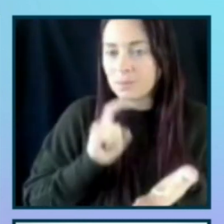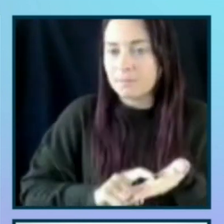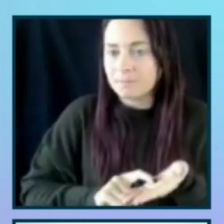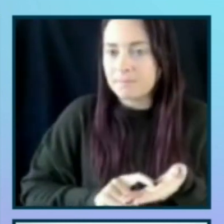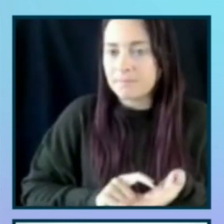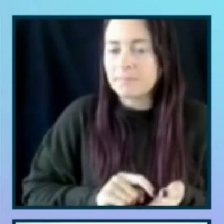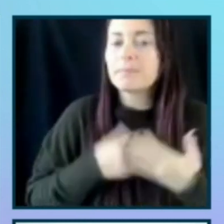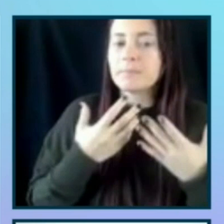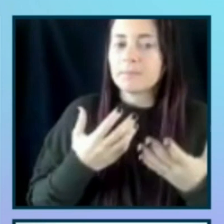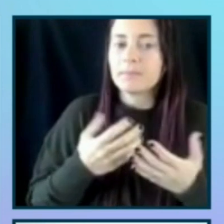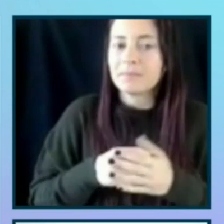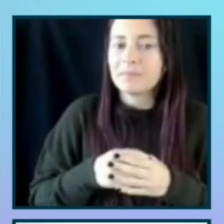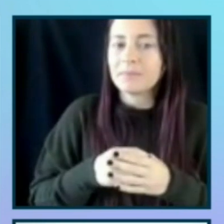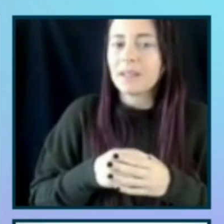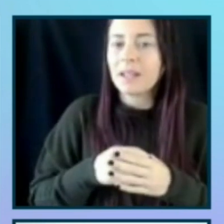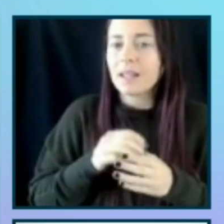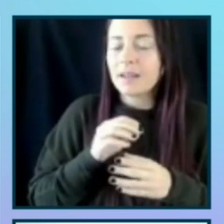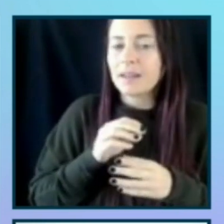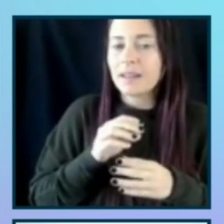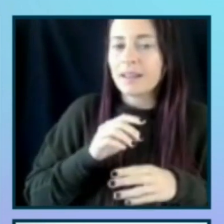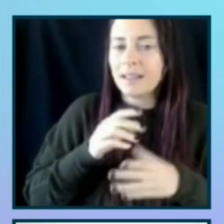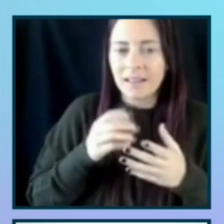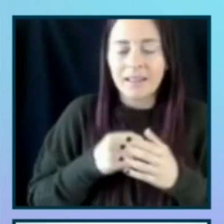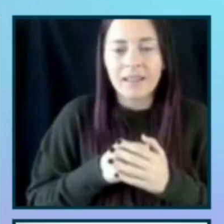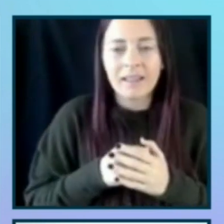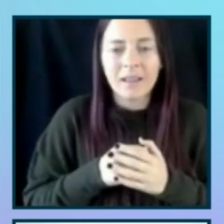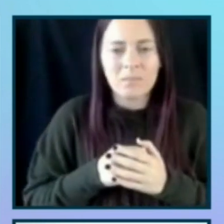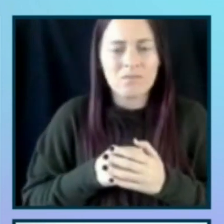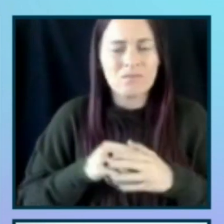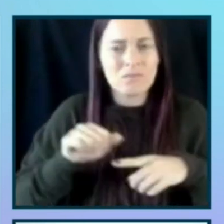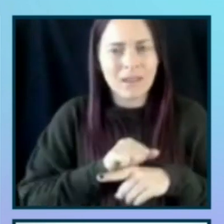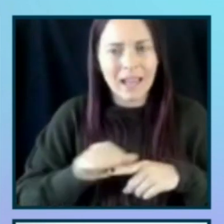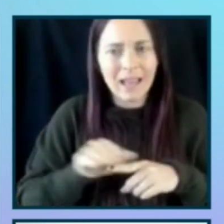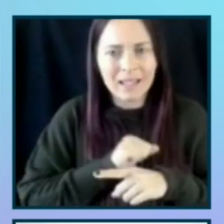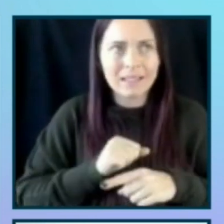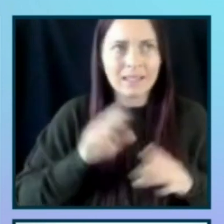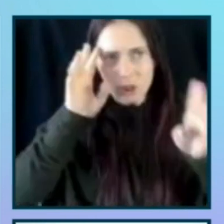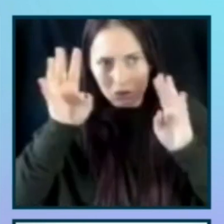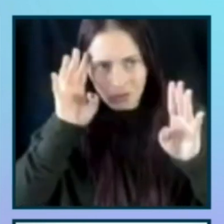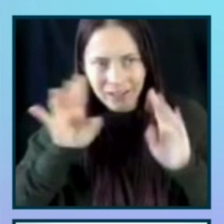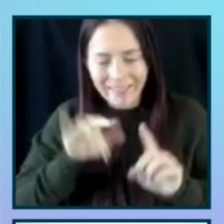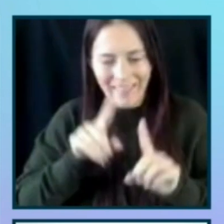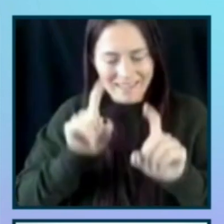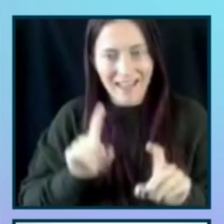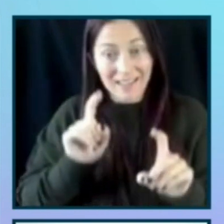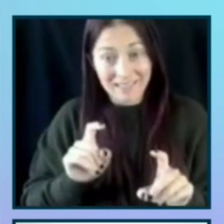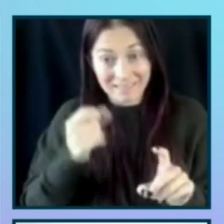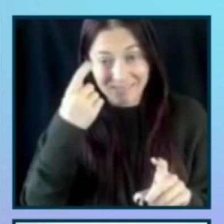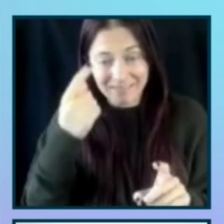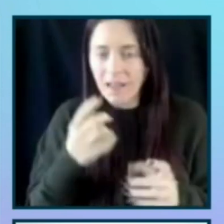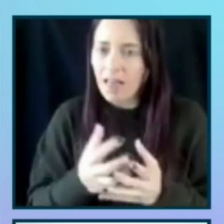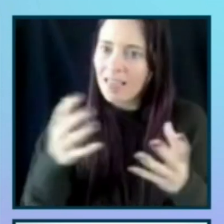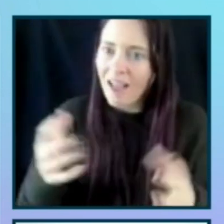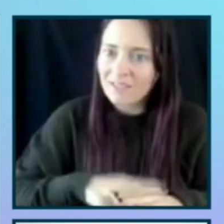we'll just move, thanks, is time to create and practice for the test. So it does take a good bit of time